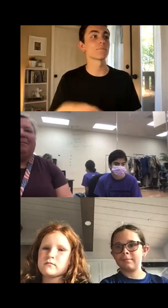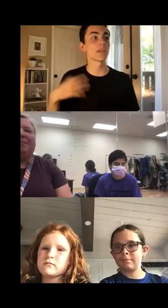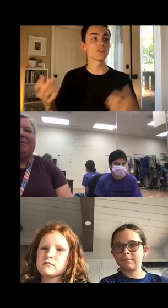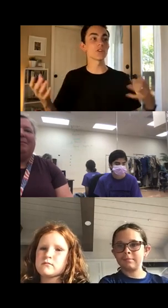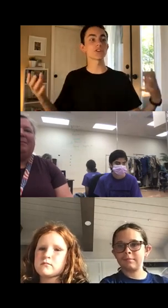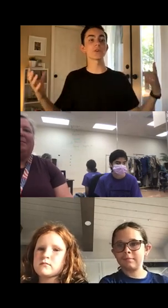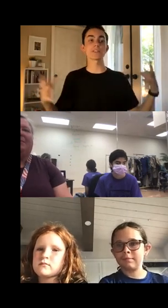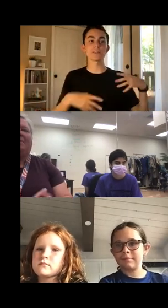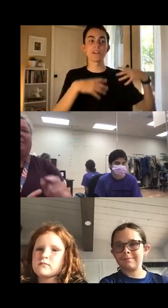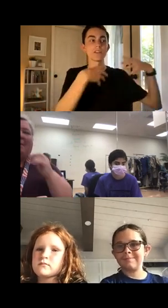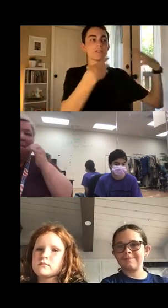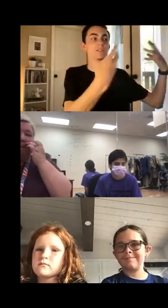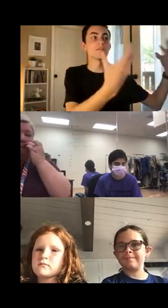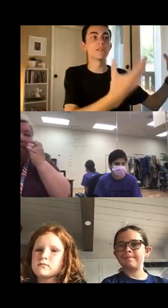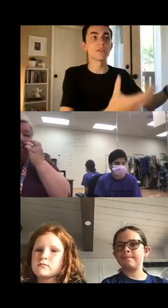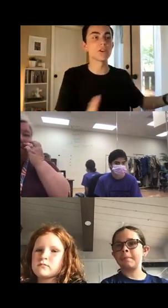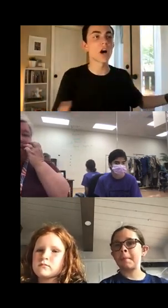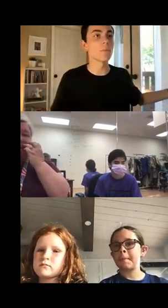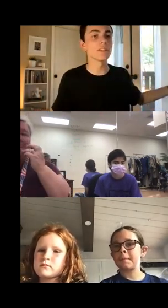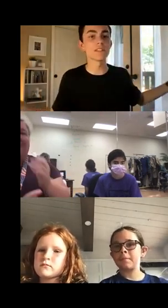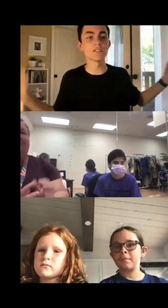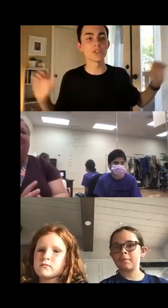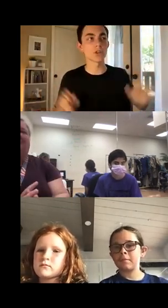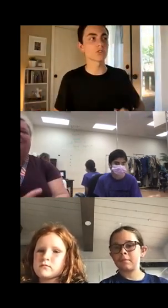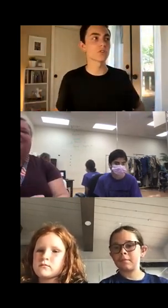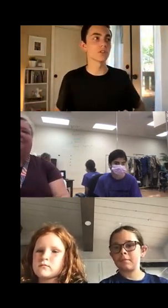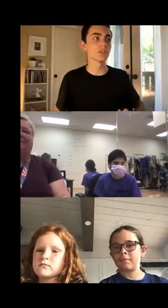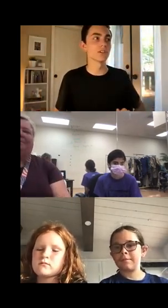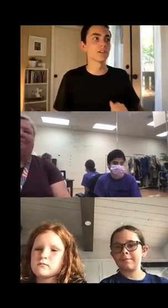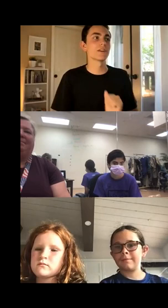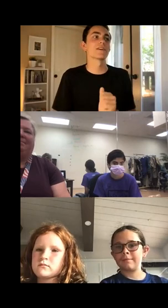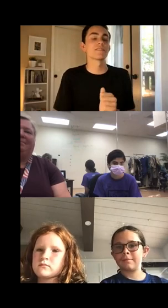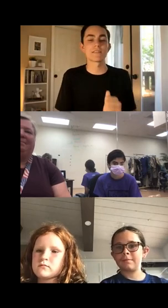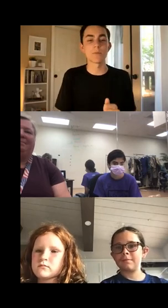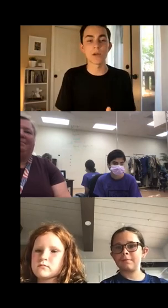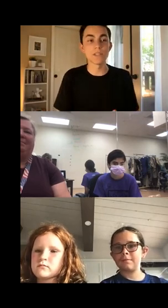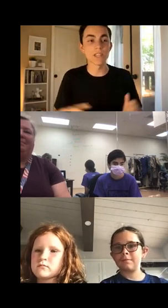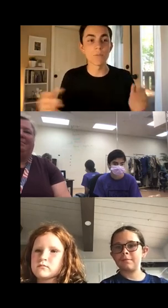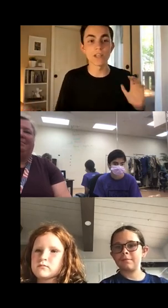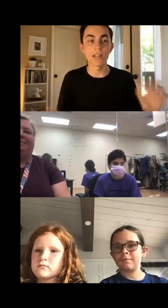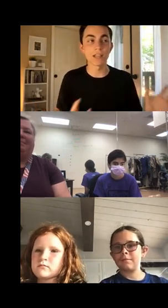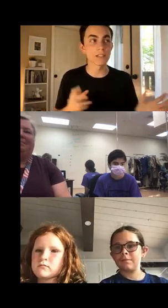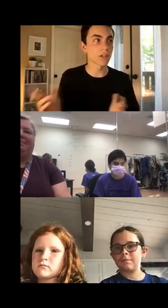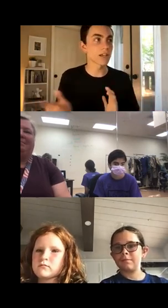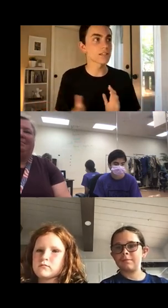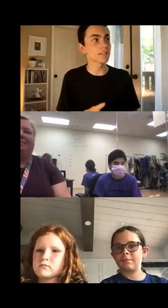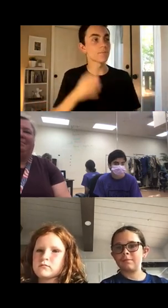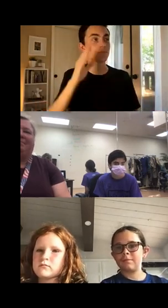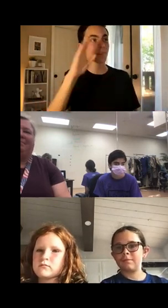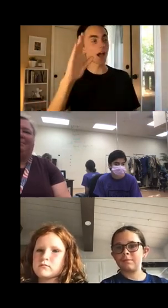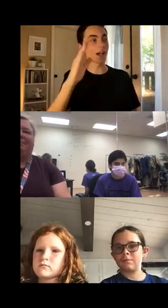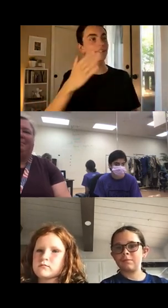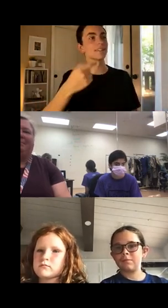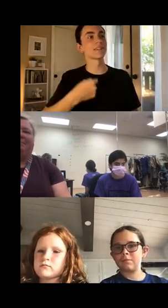Okay, introduction practice. This is a very common sentence structure here. I might meet someone in an ASL class and